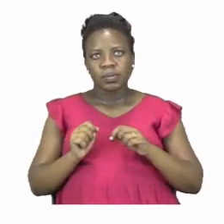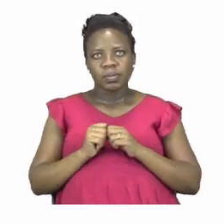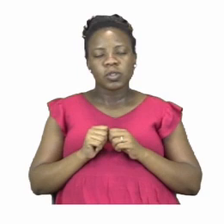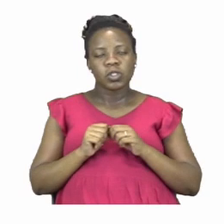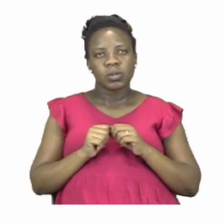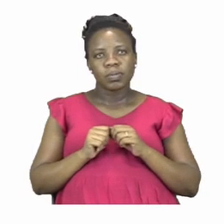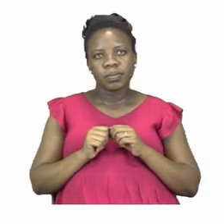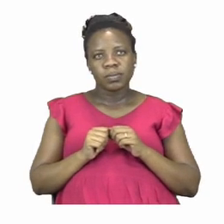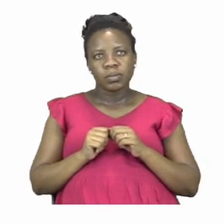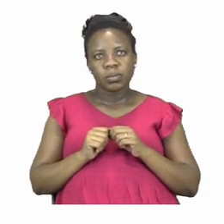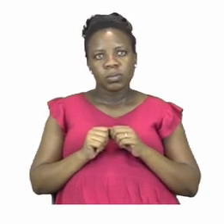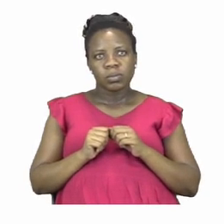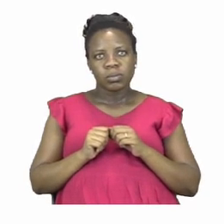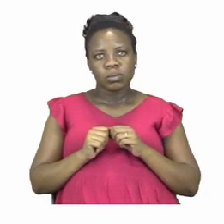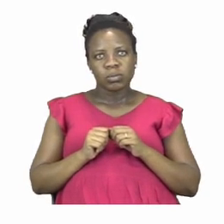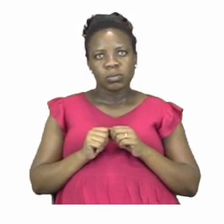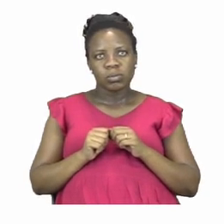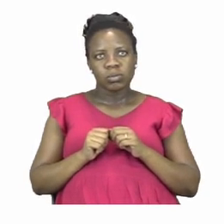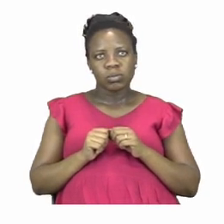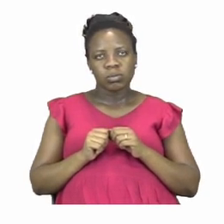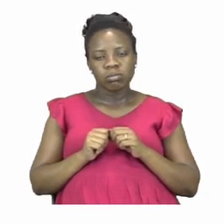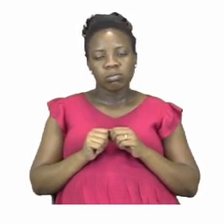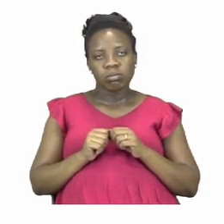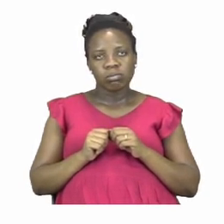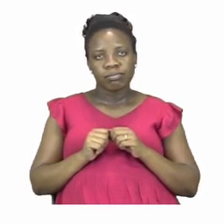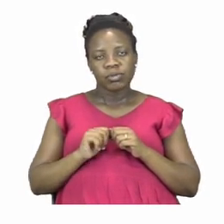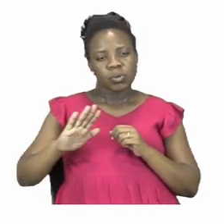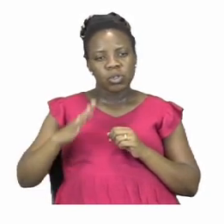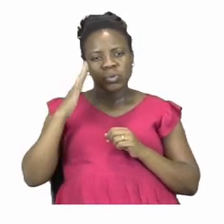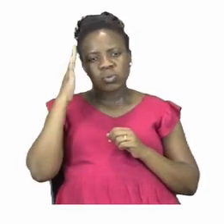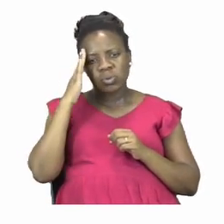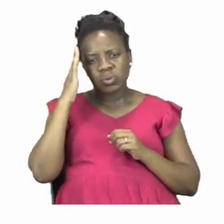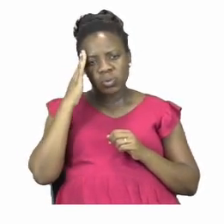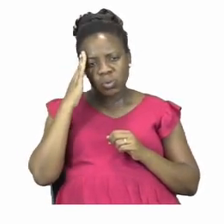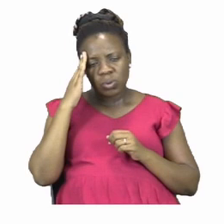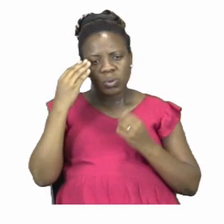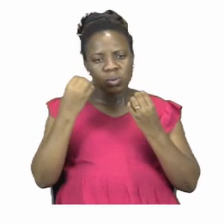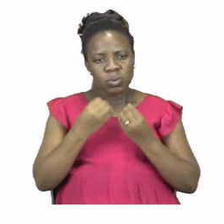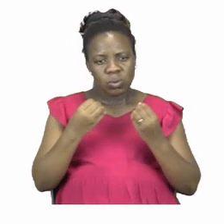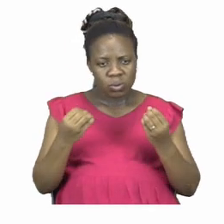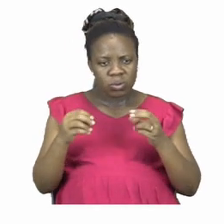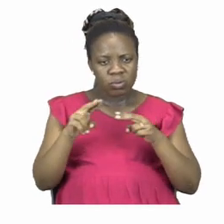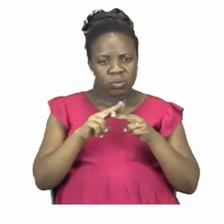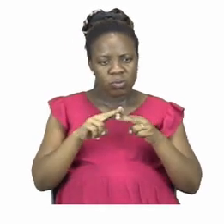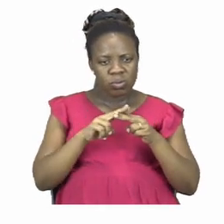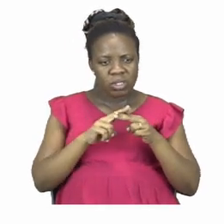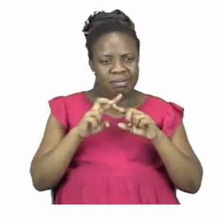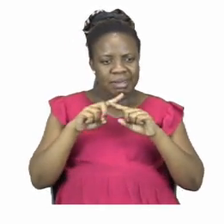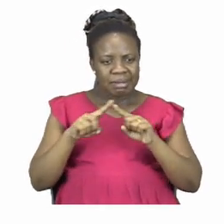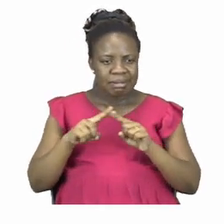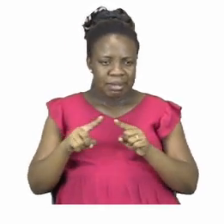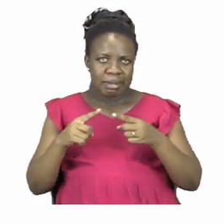and answer the questions. Now, I have completed the bar graph, but